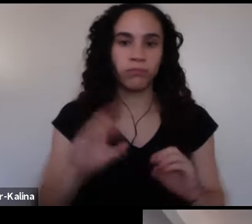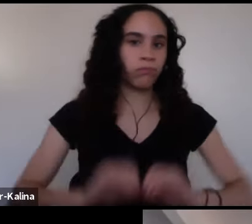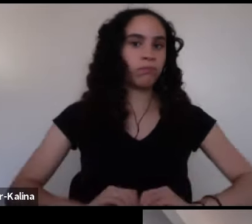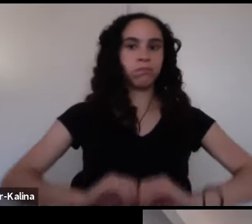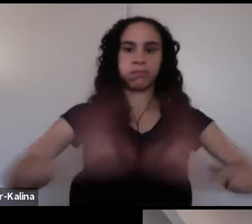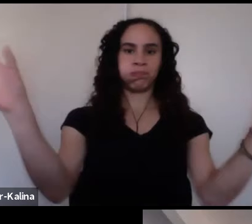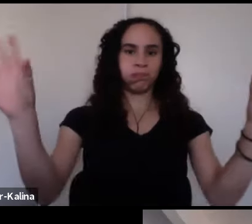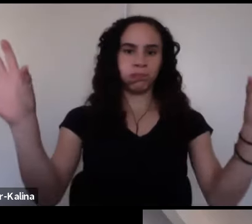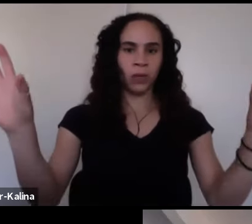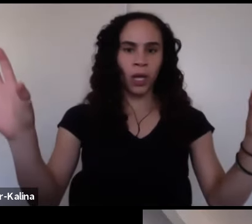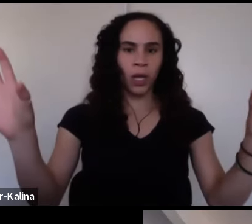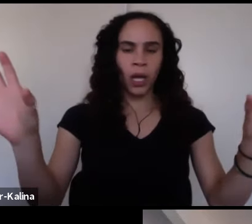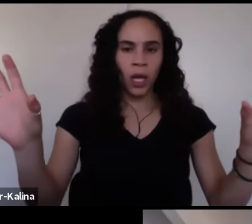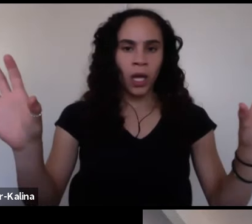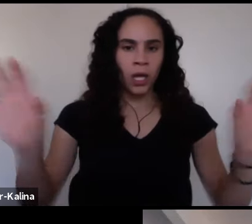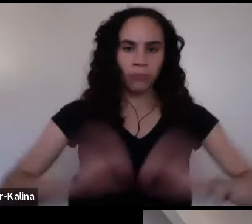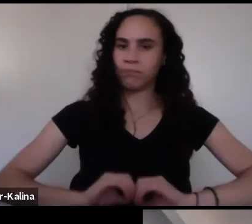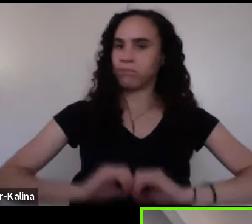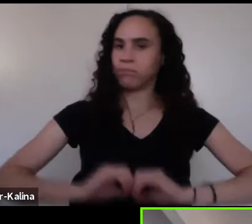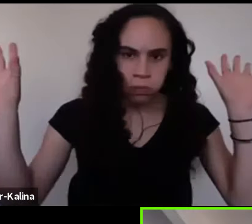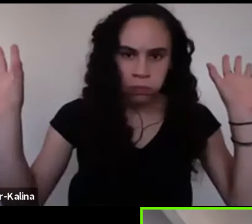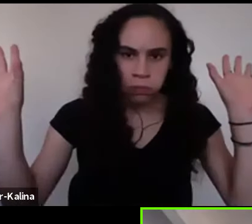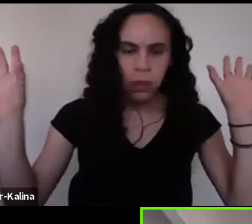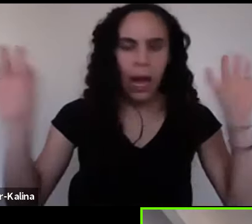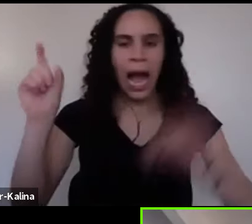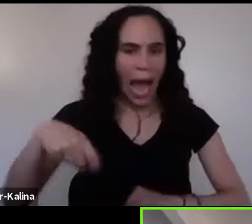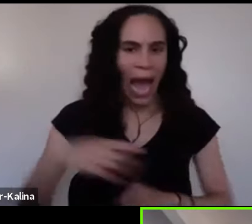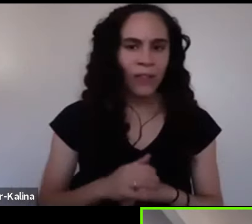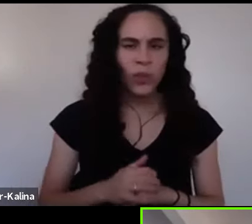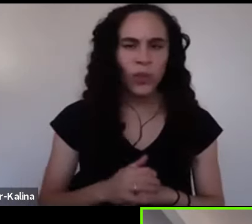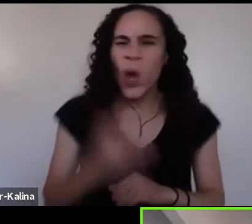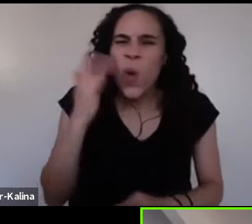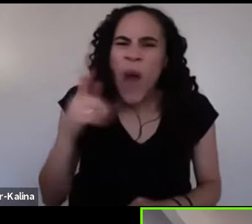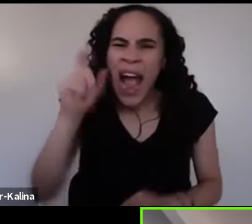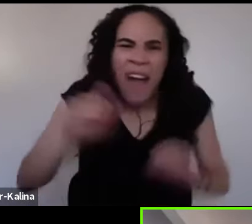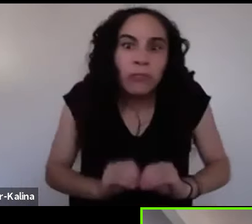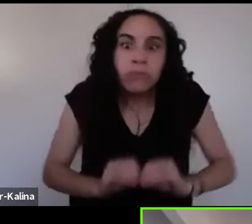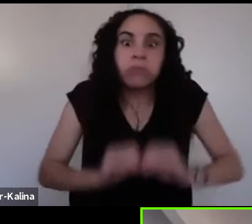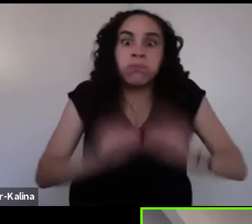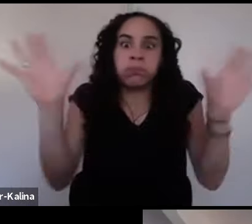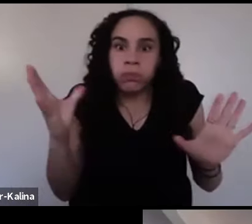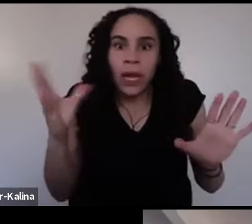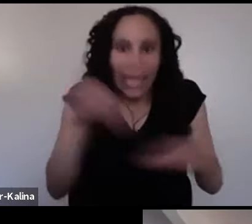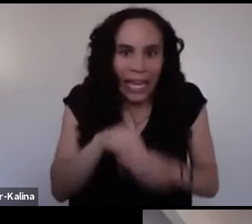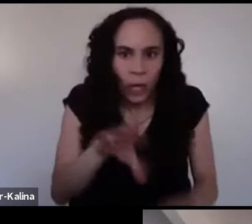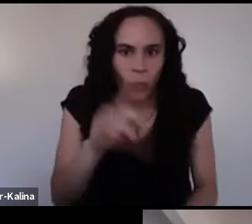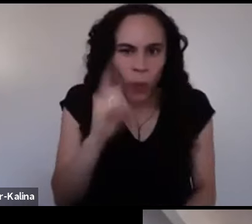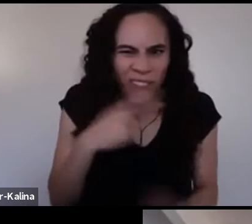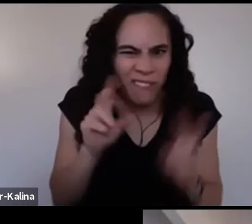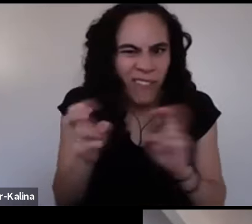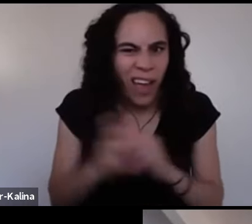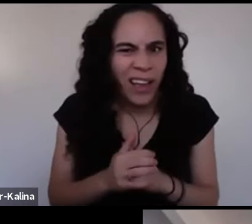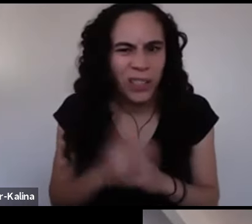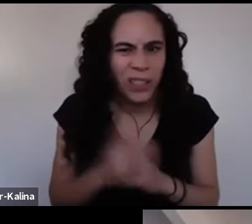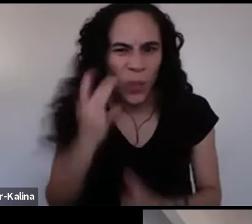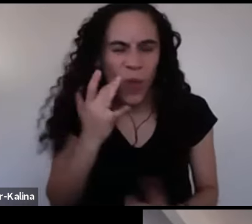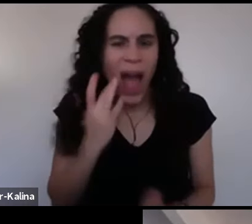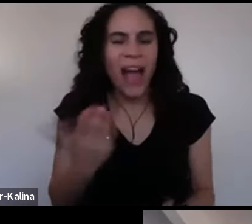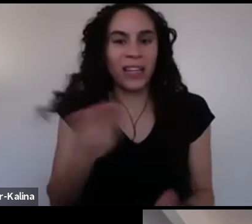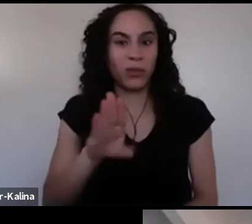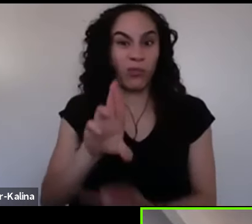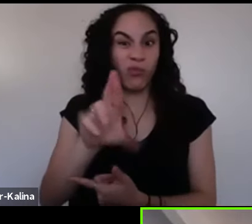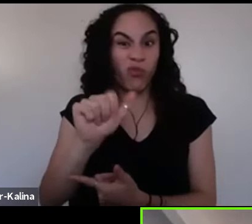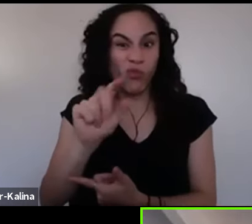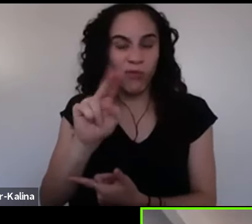to be so? Right. Brutal. Yeah. Yeah. I think we as a society, like a lot of